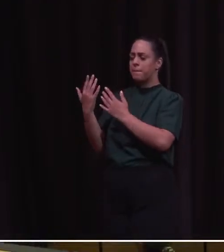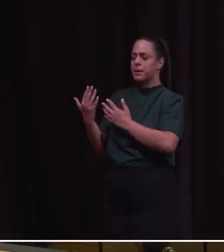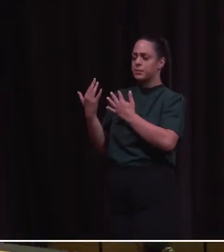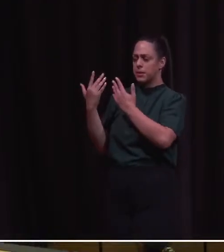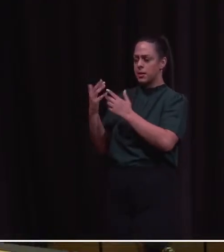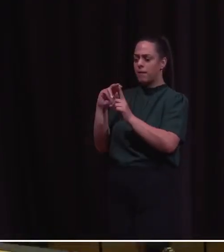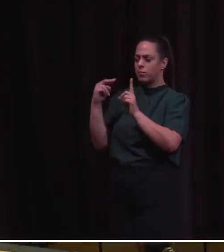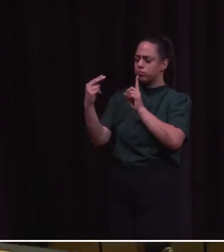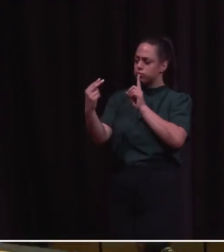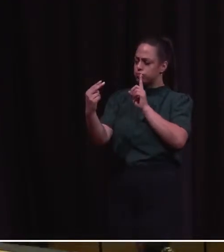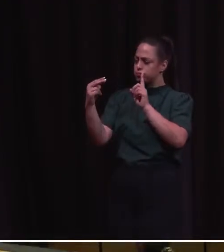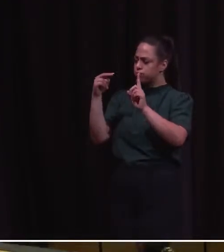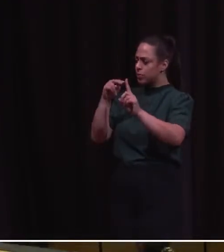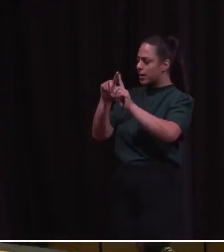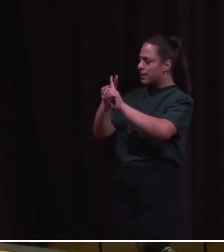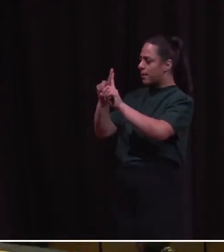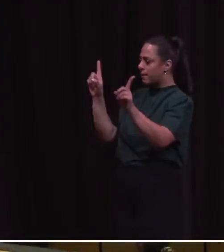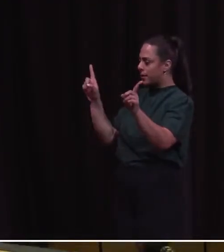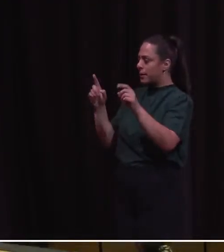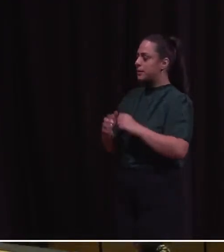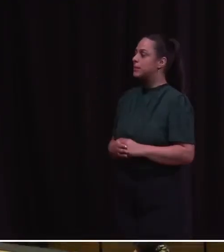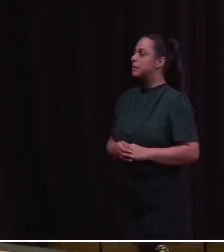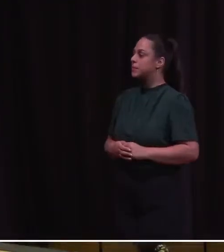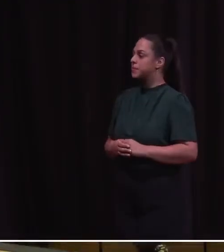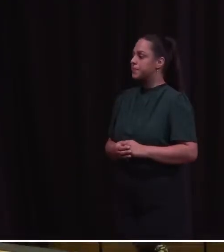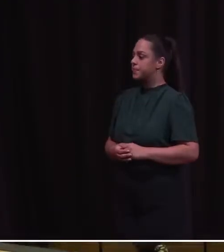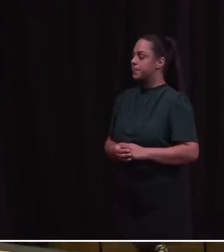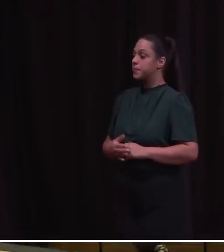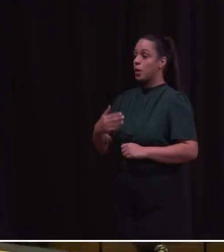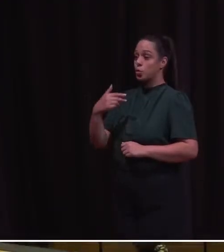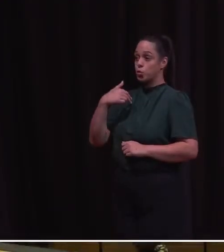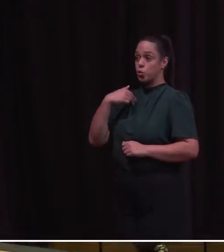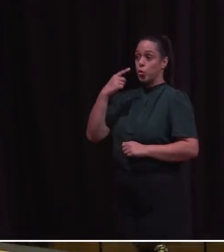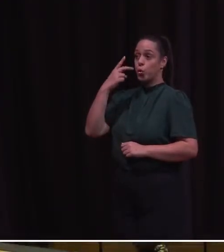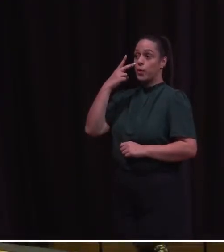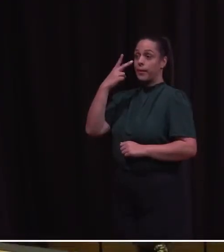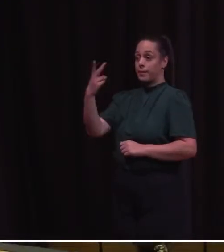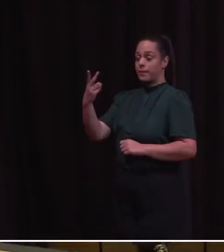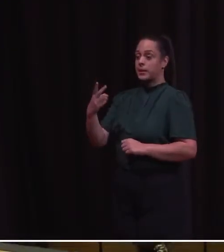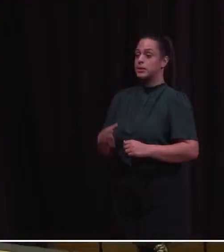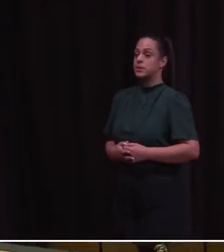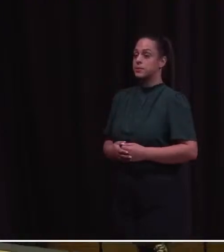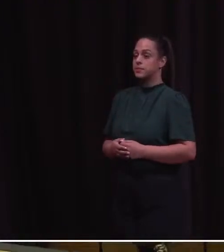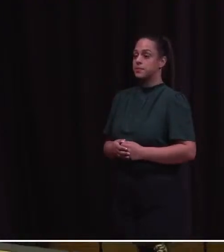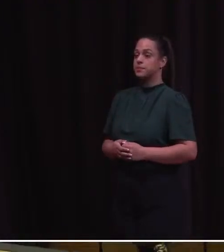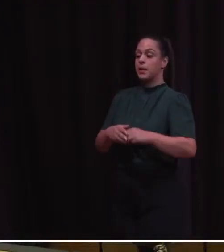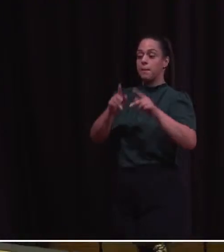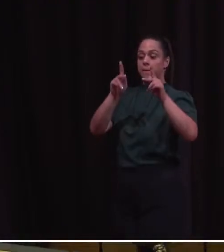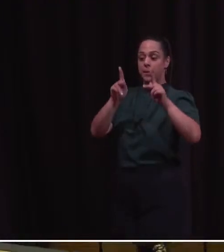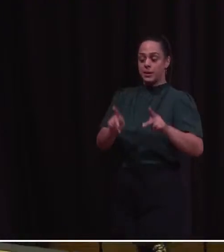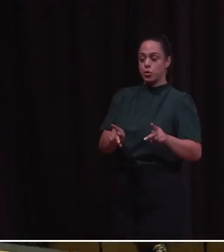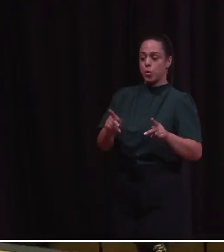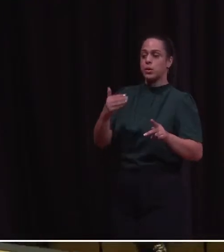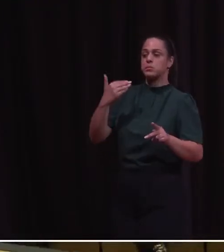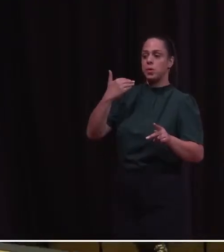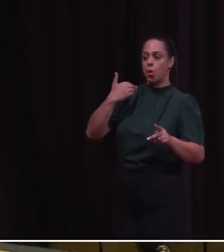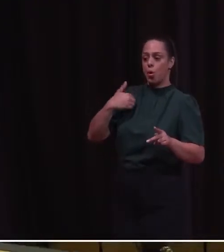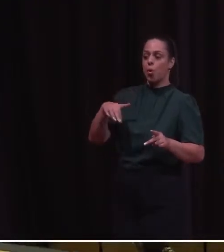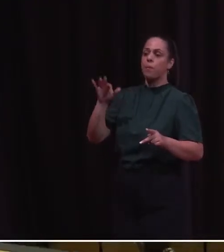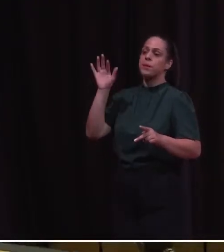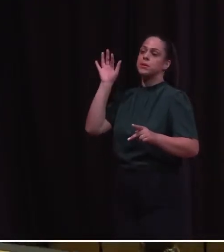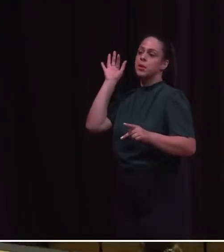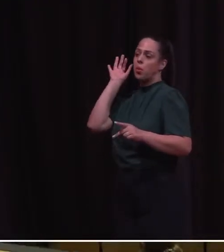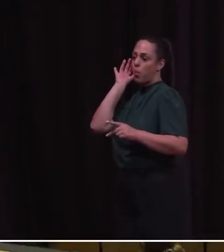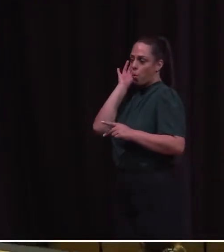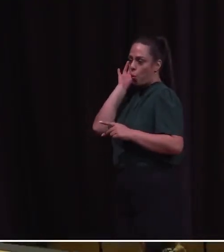encounters again and again with Yoruba-speaking people, male and female, even people who speak better